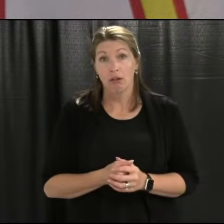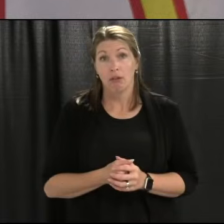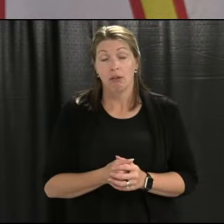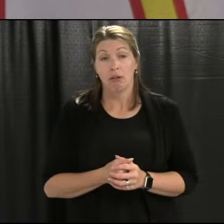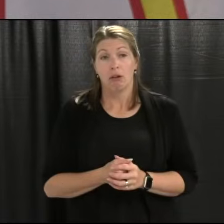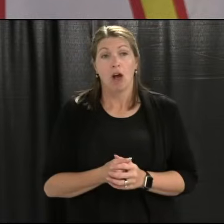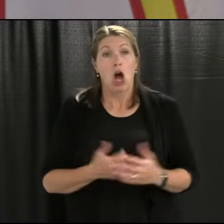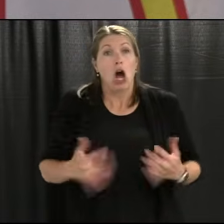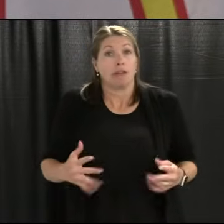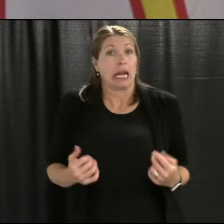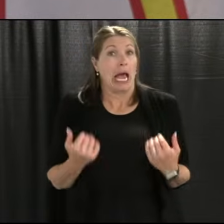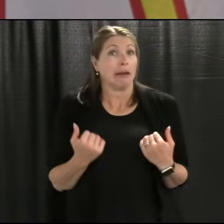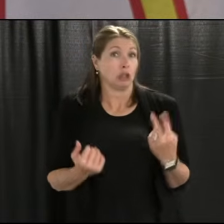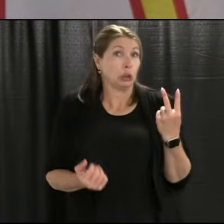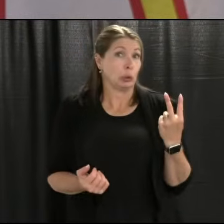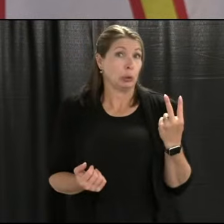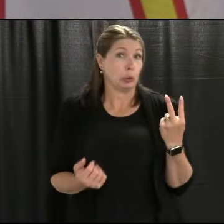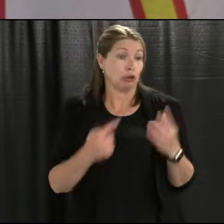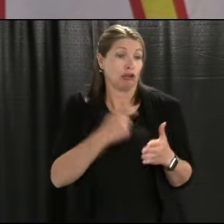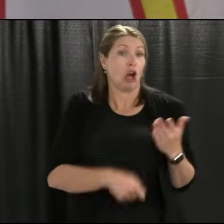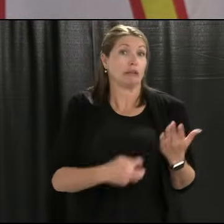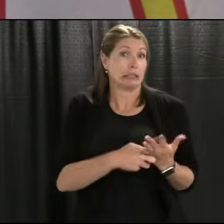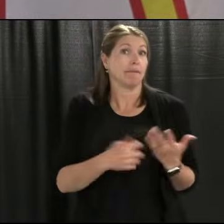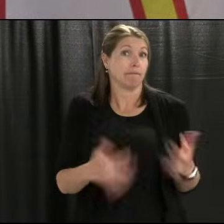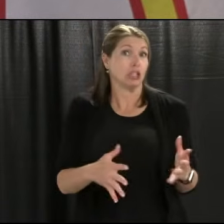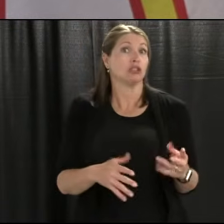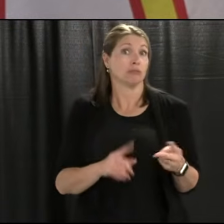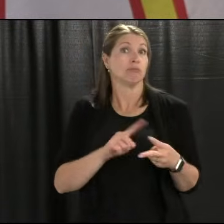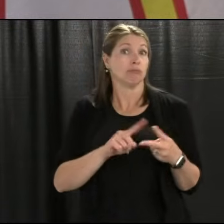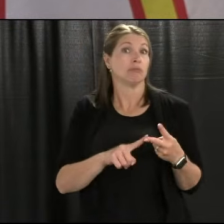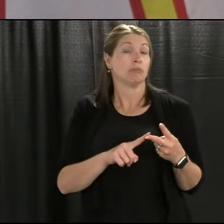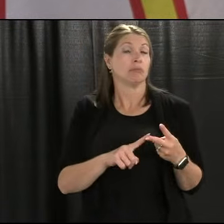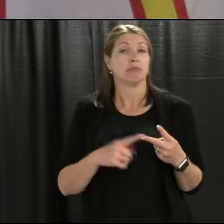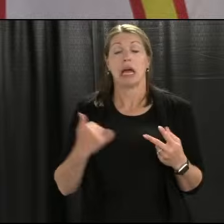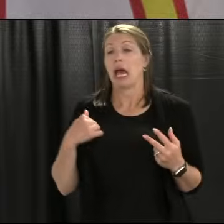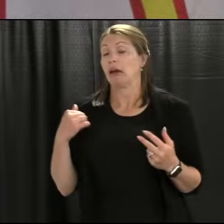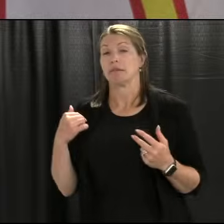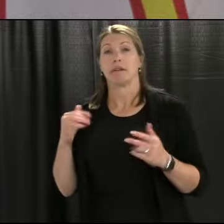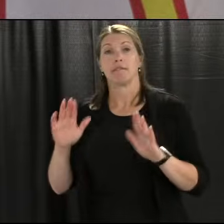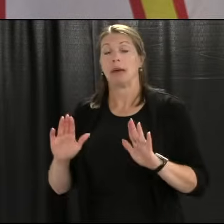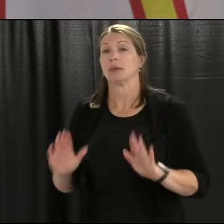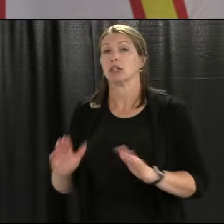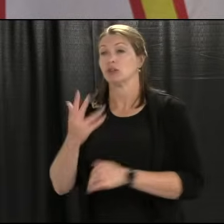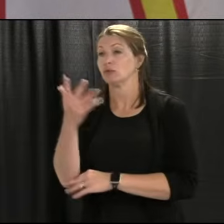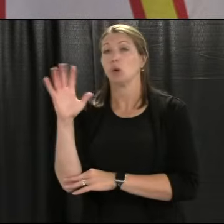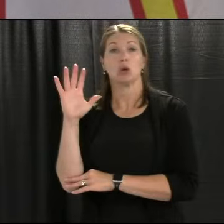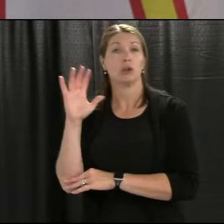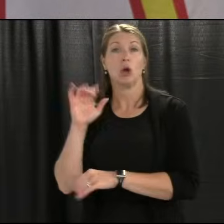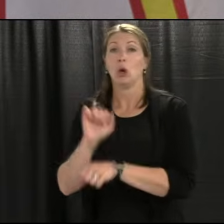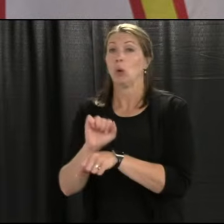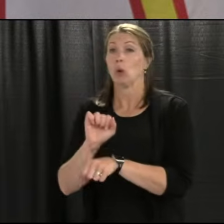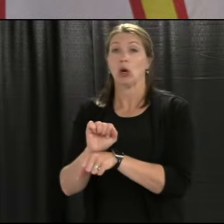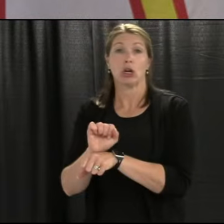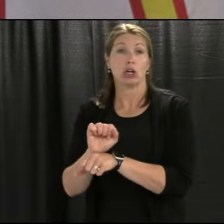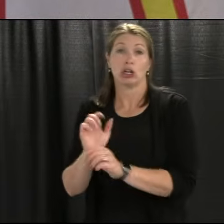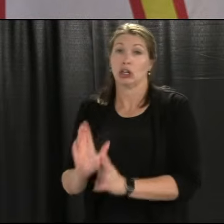2 fines issued out of that as well. So, in typical fashion, typical work that the enforcement officers do, they'll monitor the situation.